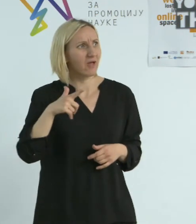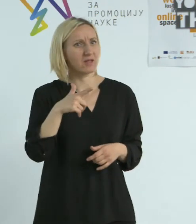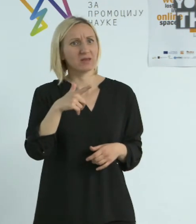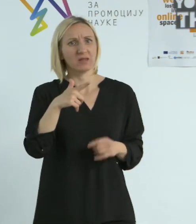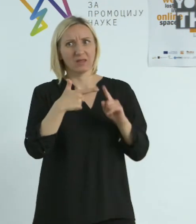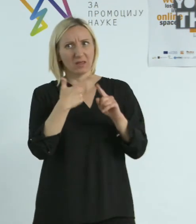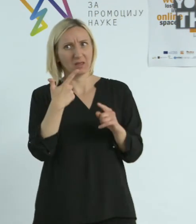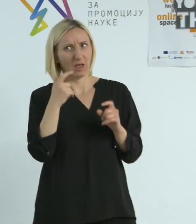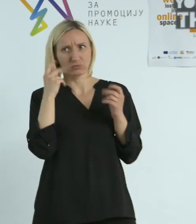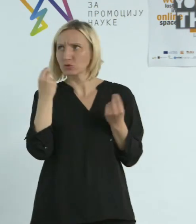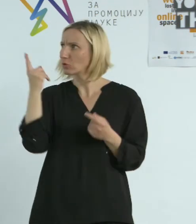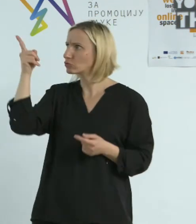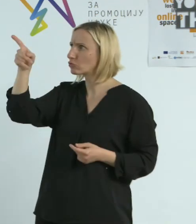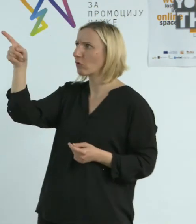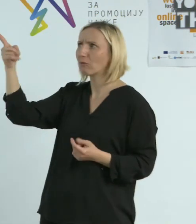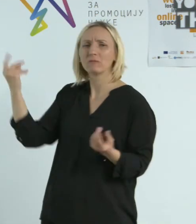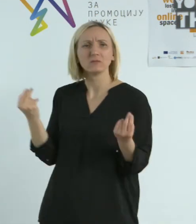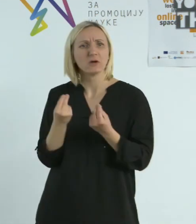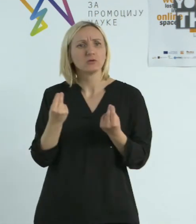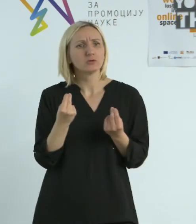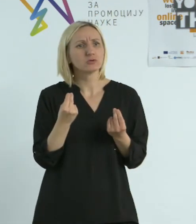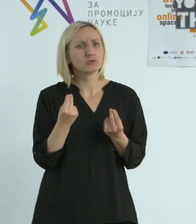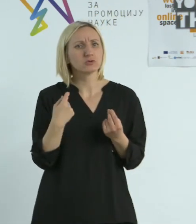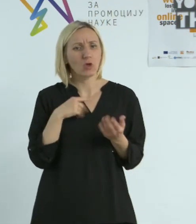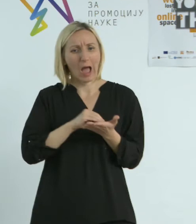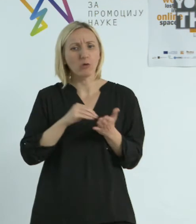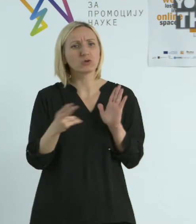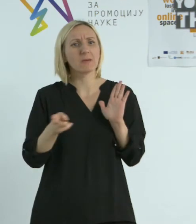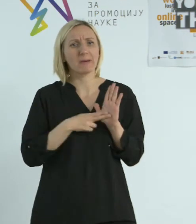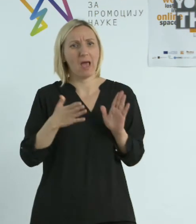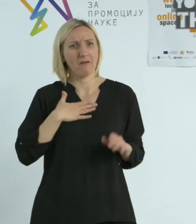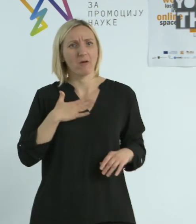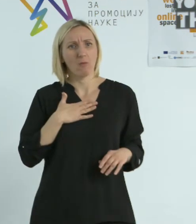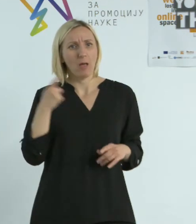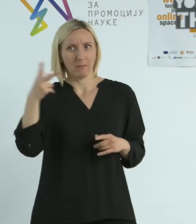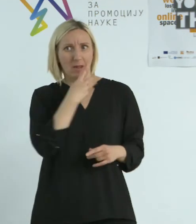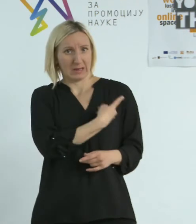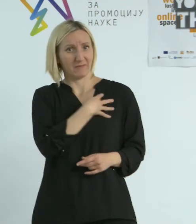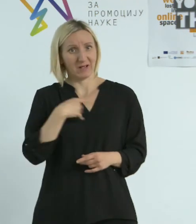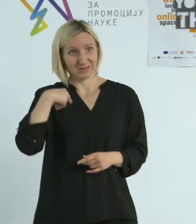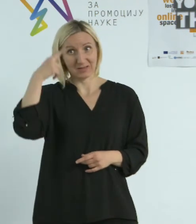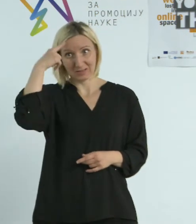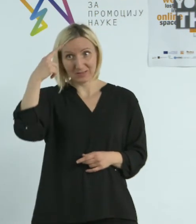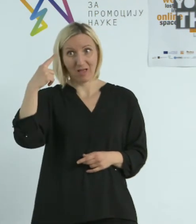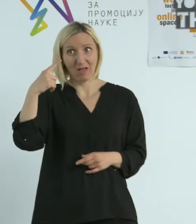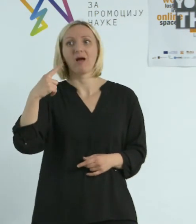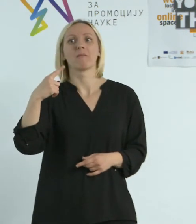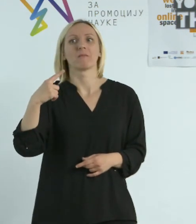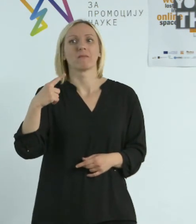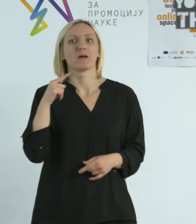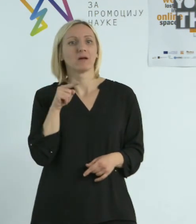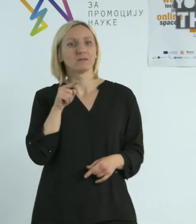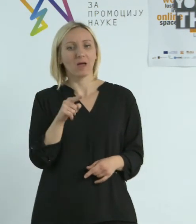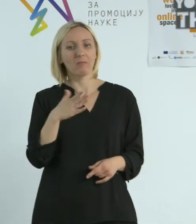find it strange why I mention copyrights. But people from Croatia, for example, know that copyrights